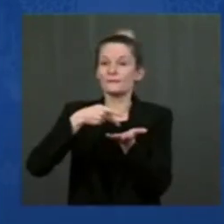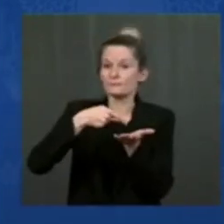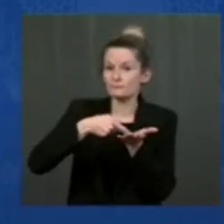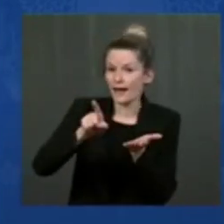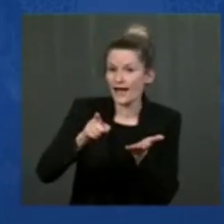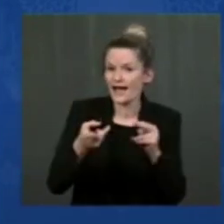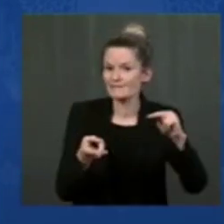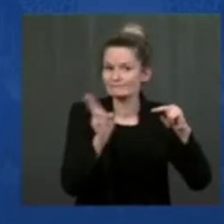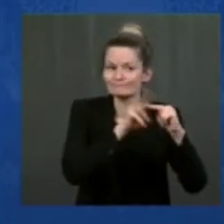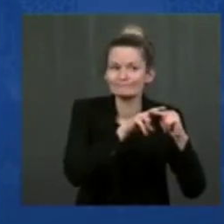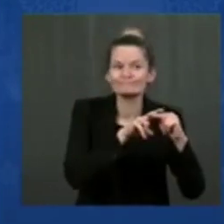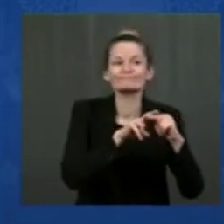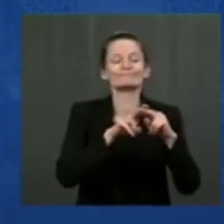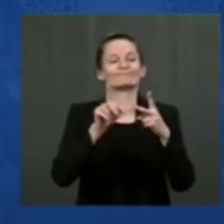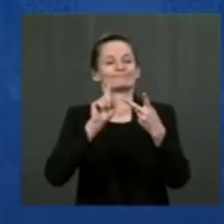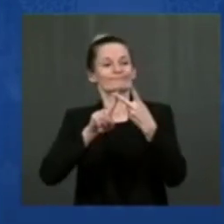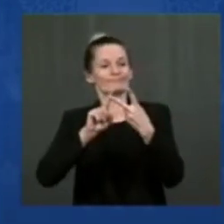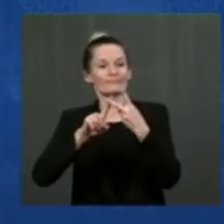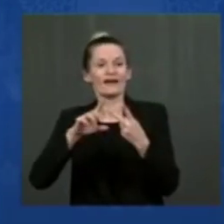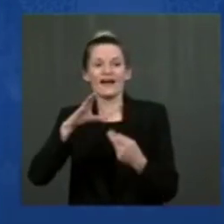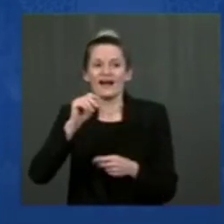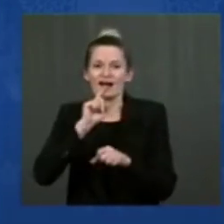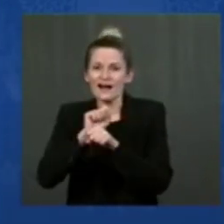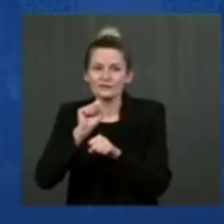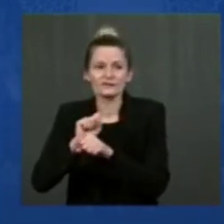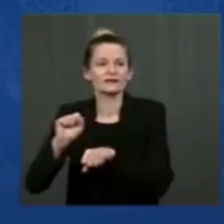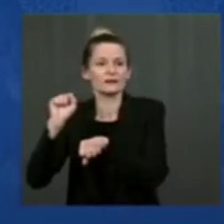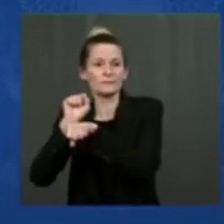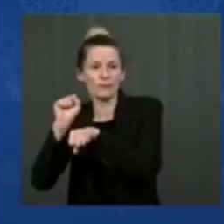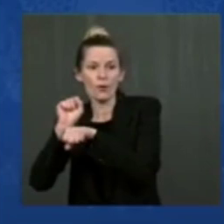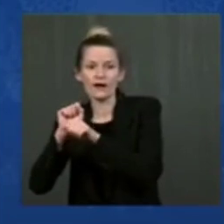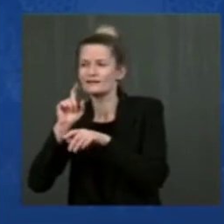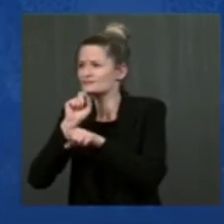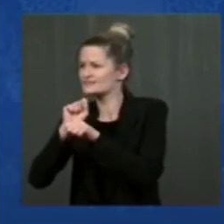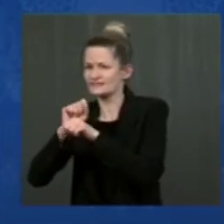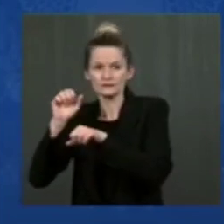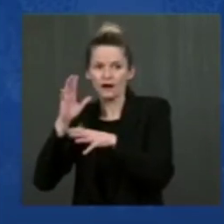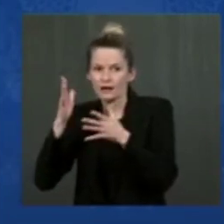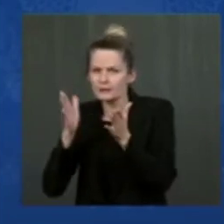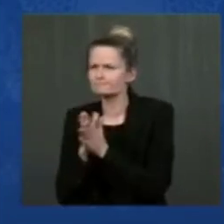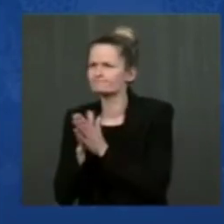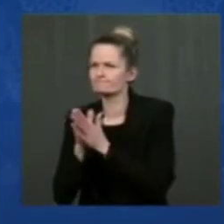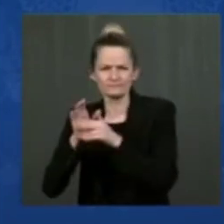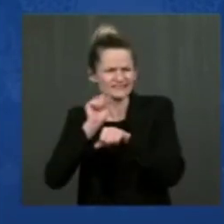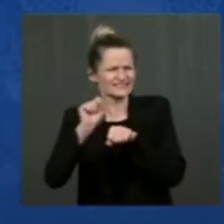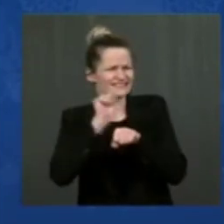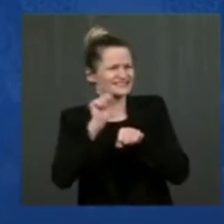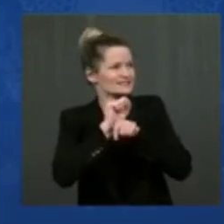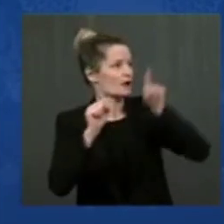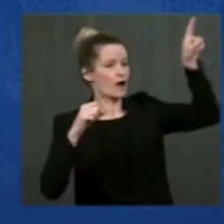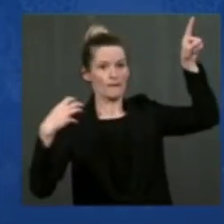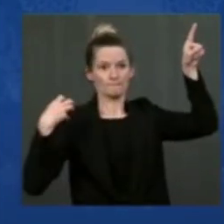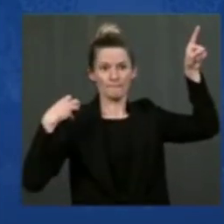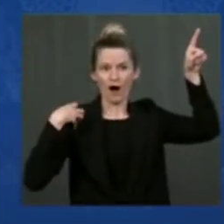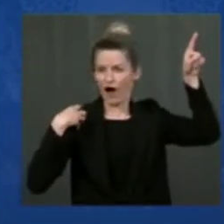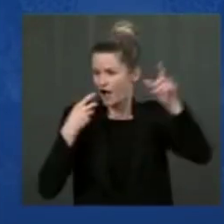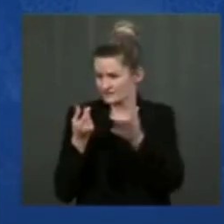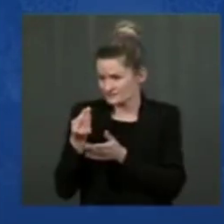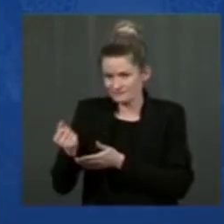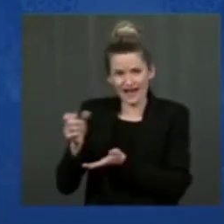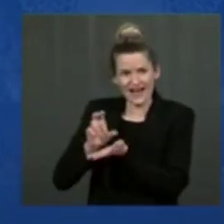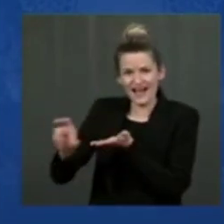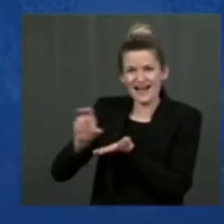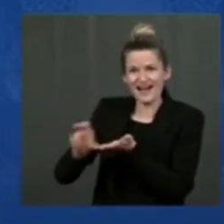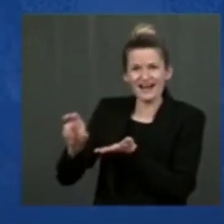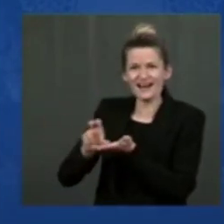their employers' bottom lines than they've gotten back in their paychecks, breaking the basic bargain of this country.